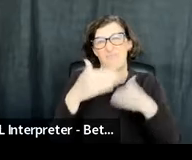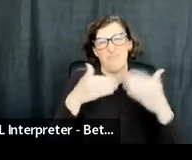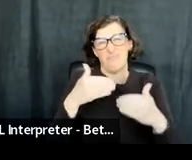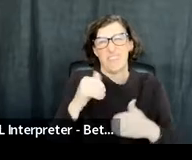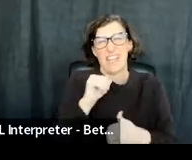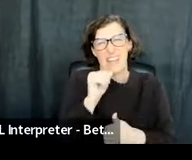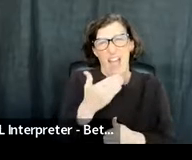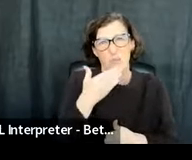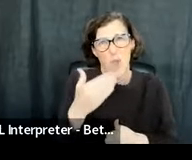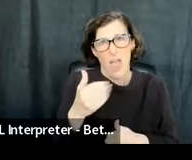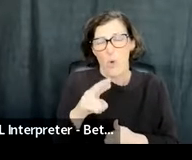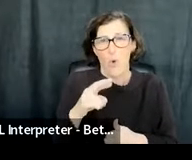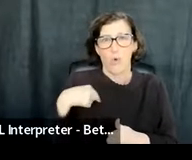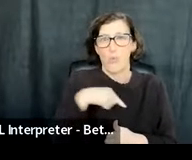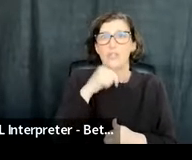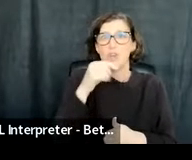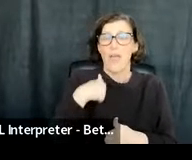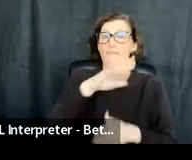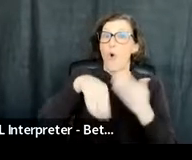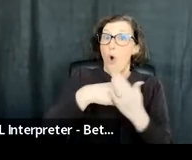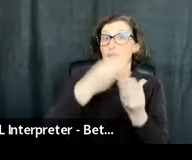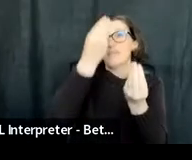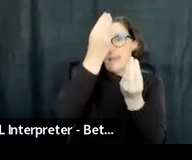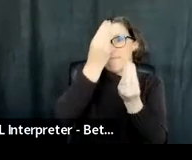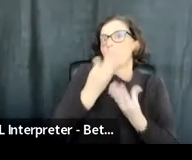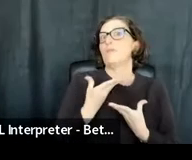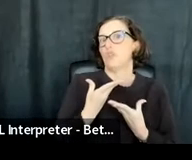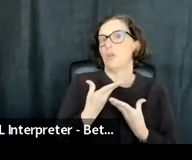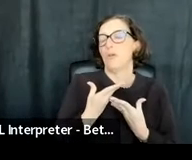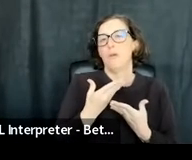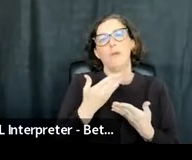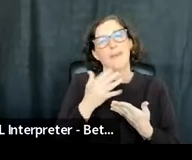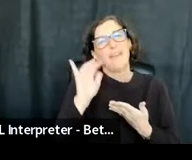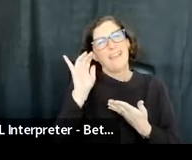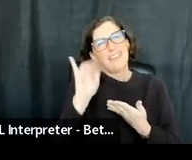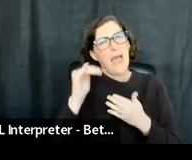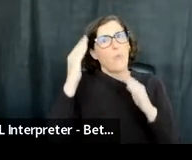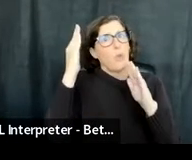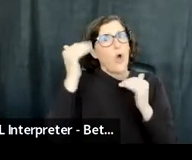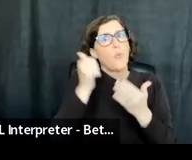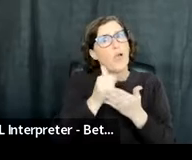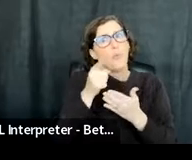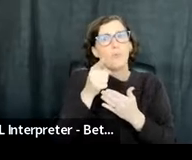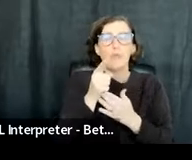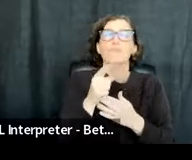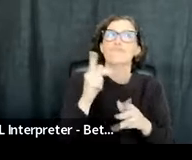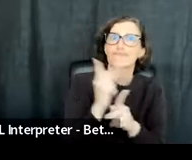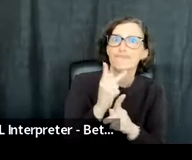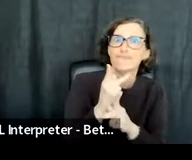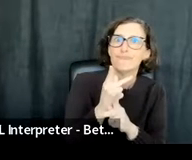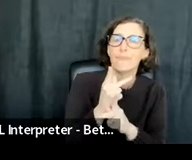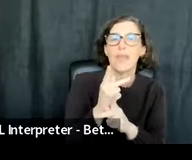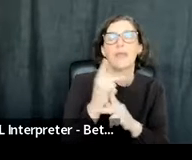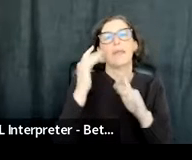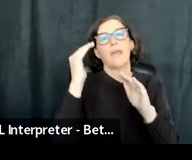the information and parties involved. So to kind of help you navigate and hopefully eliminate some of